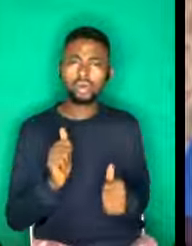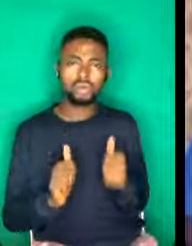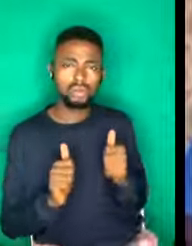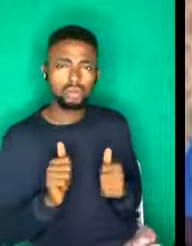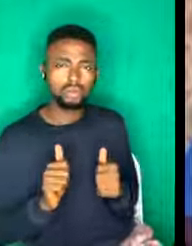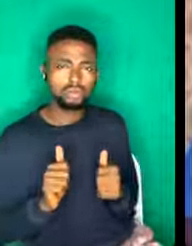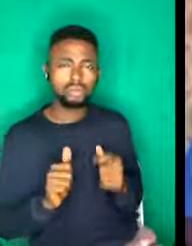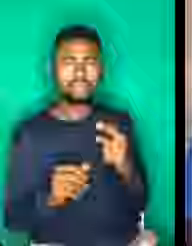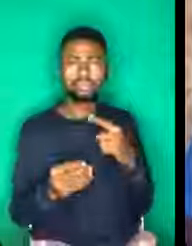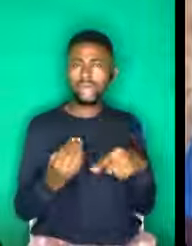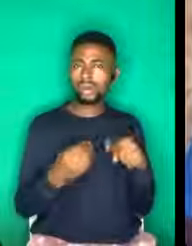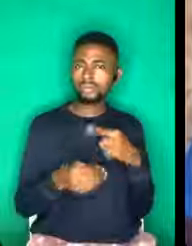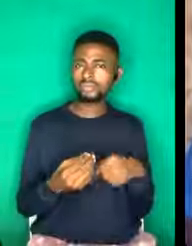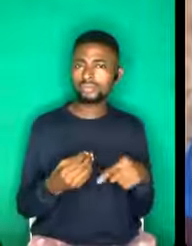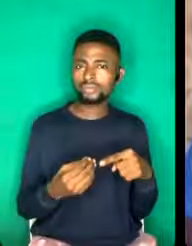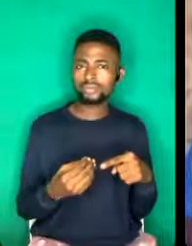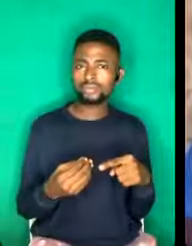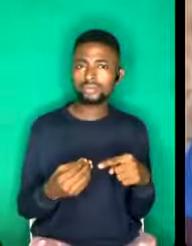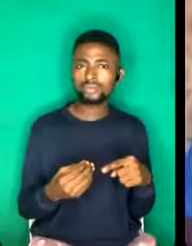about